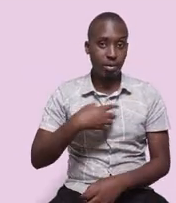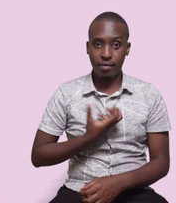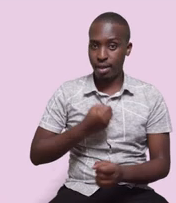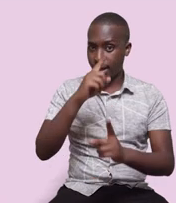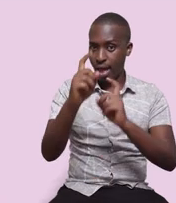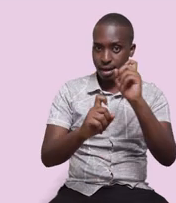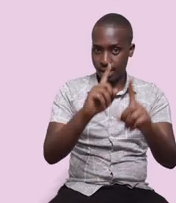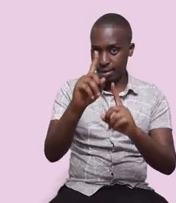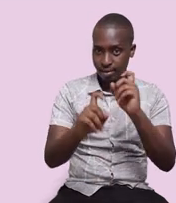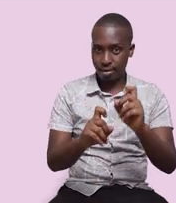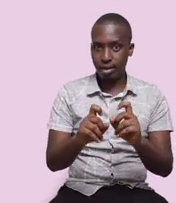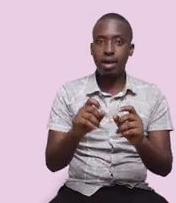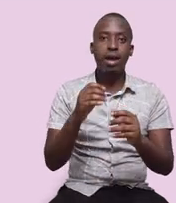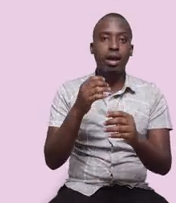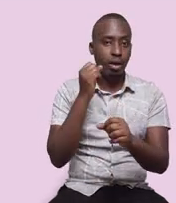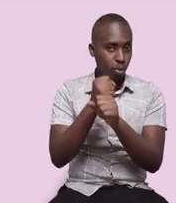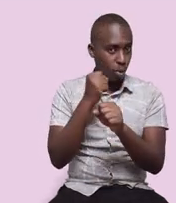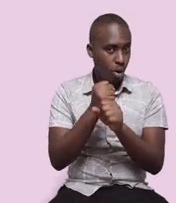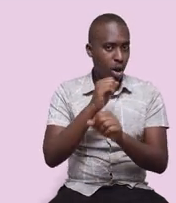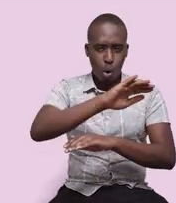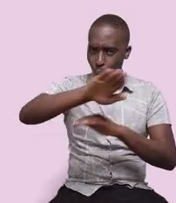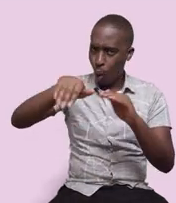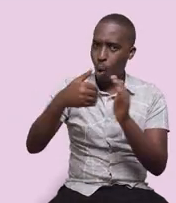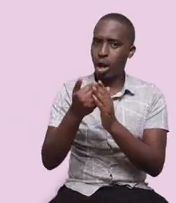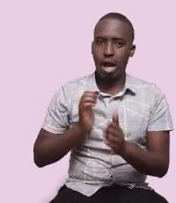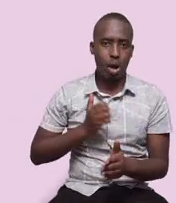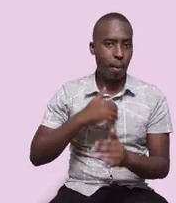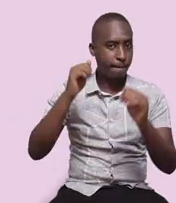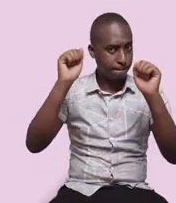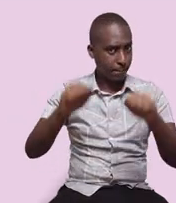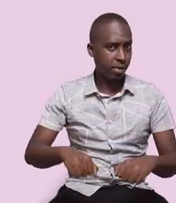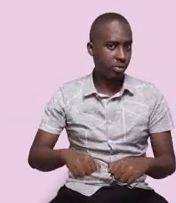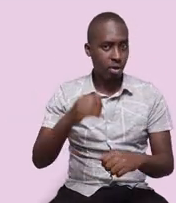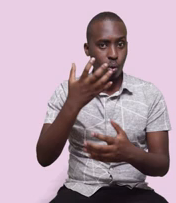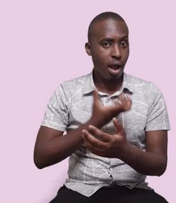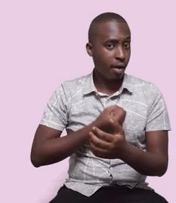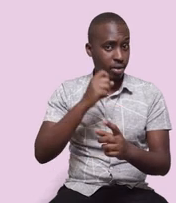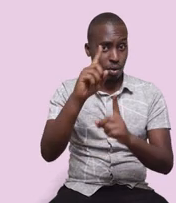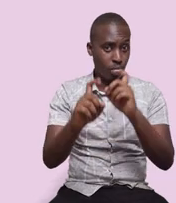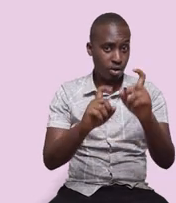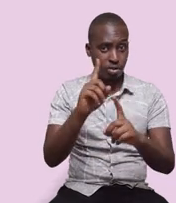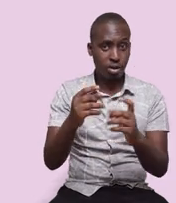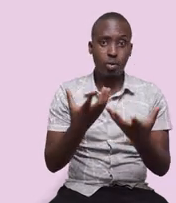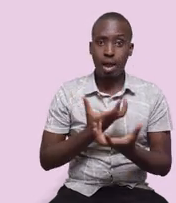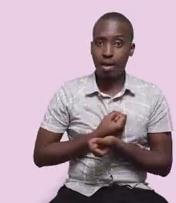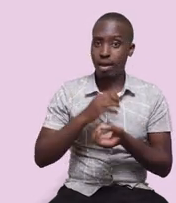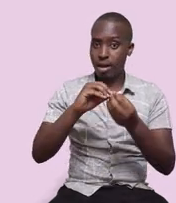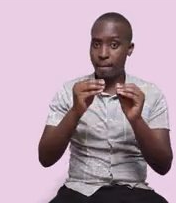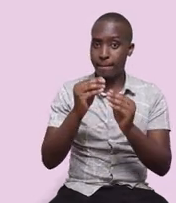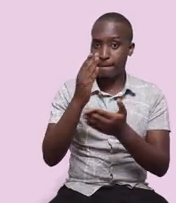test. Let's do all our best. We have the question. We have a number